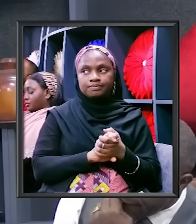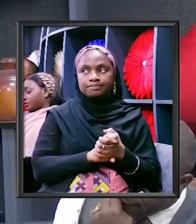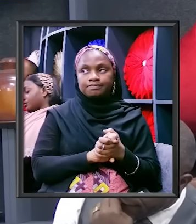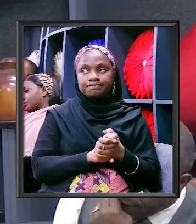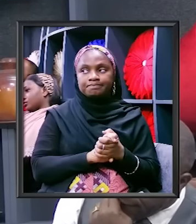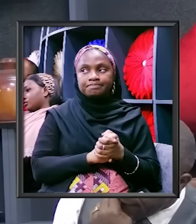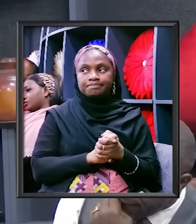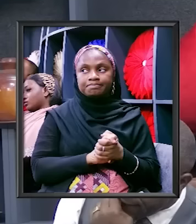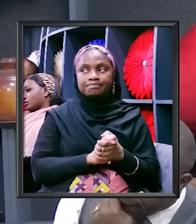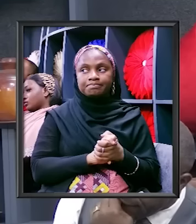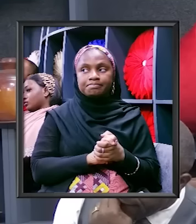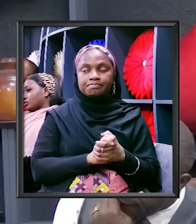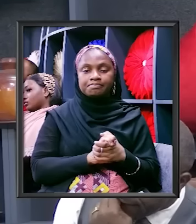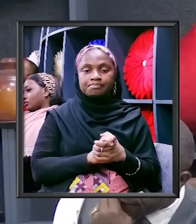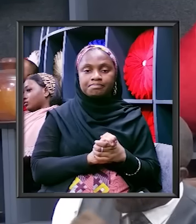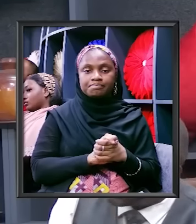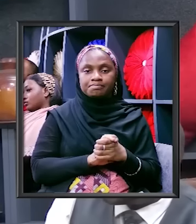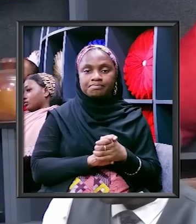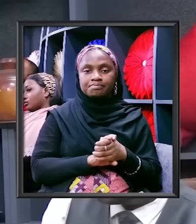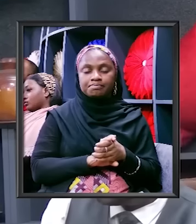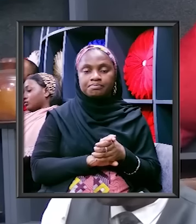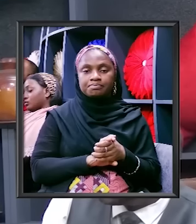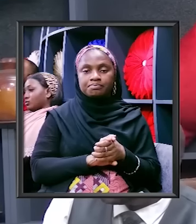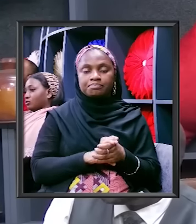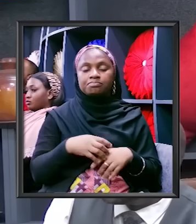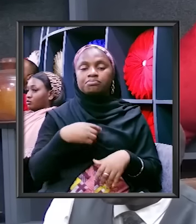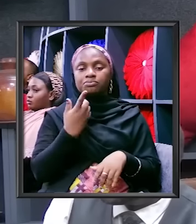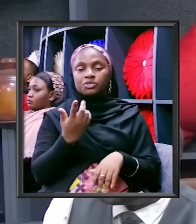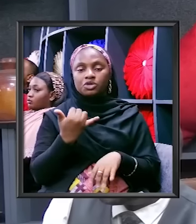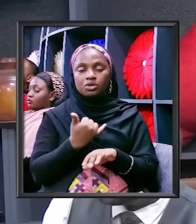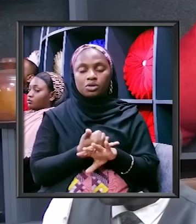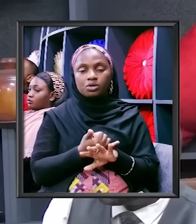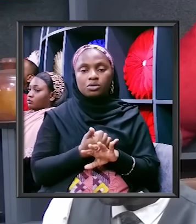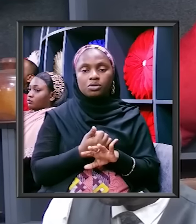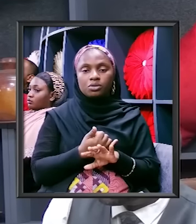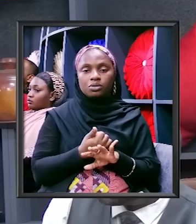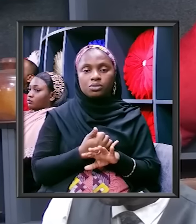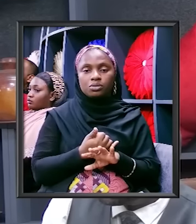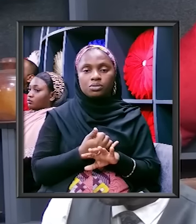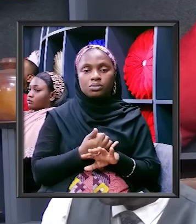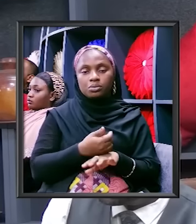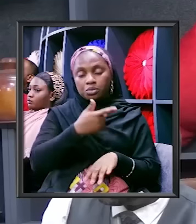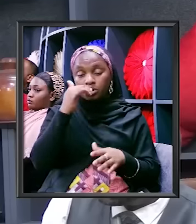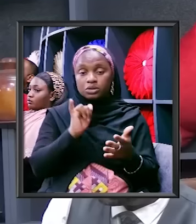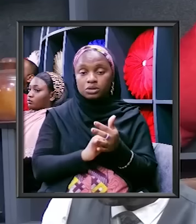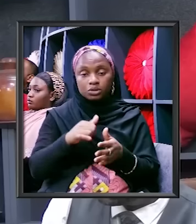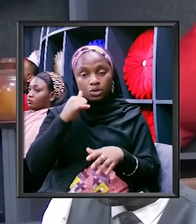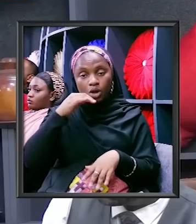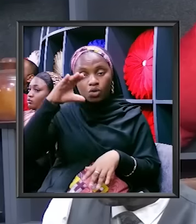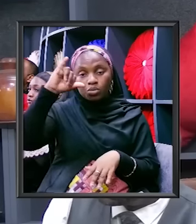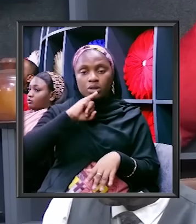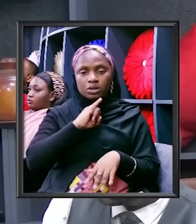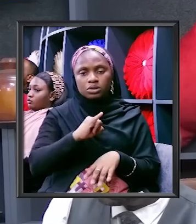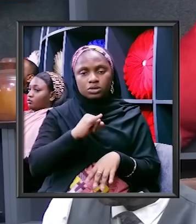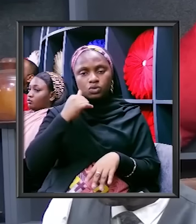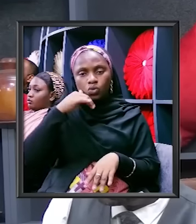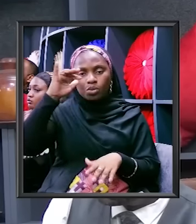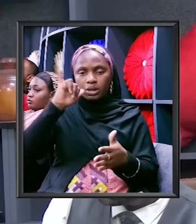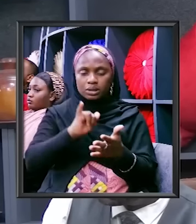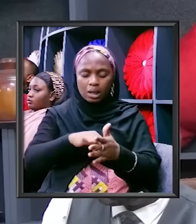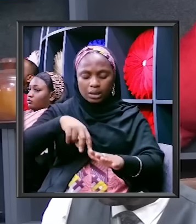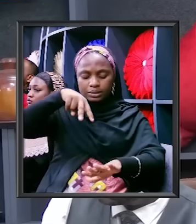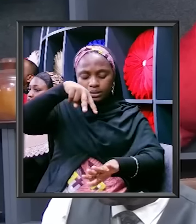Mrs. Remy Bola Ahmed Tinubu, Mekuna tell her. Because that woman will stand with